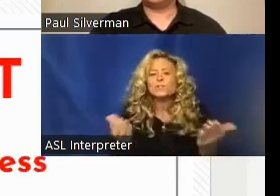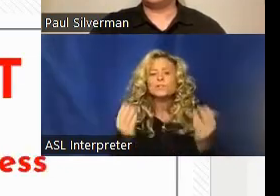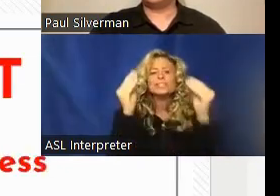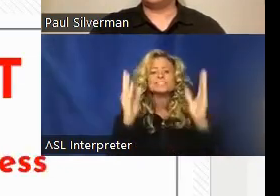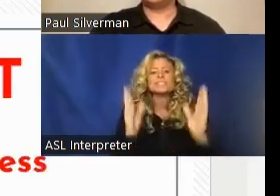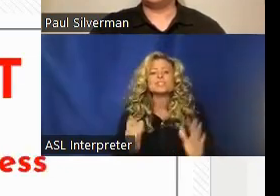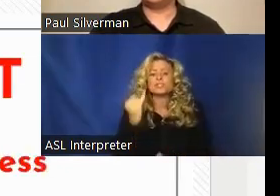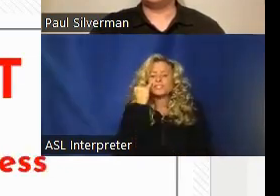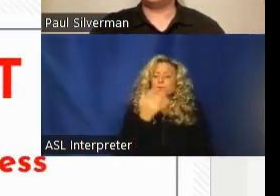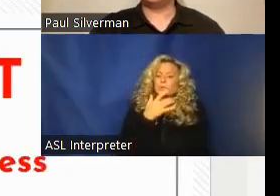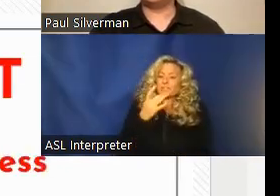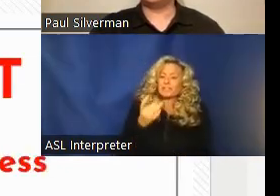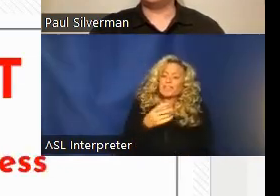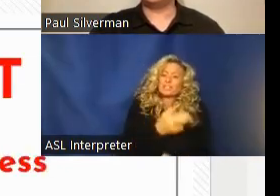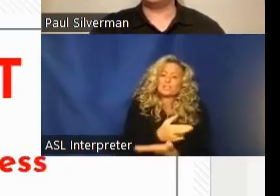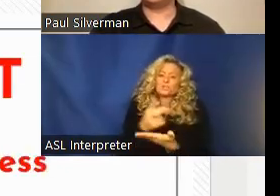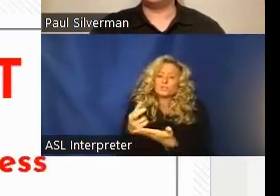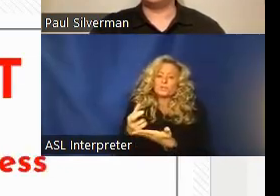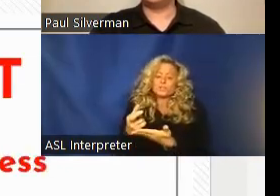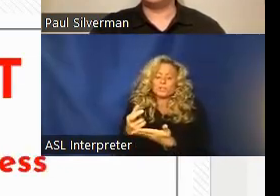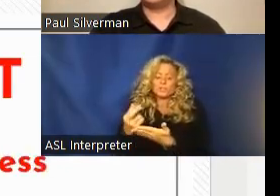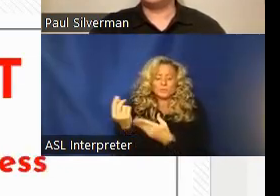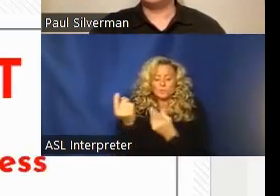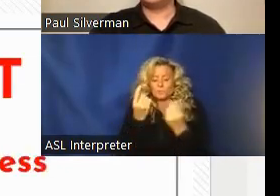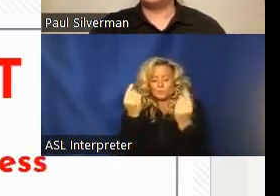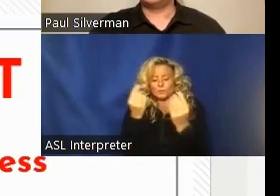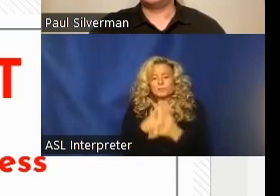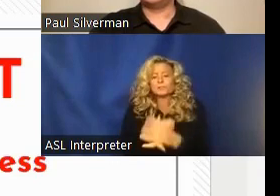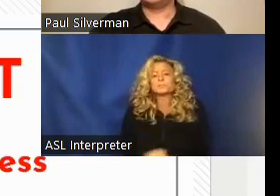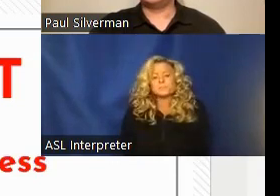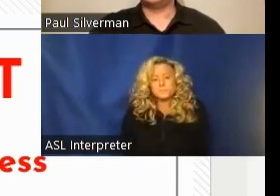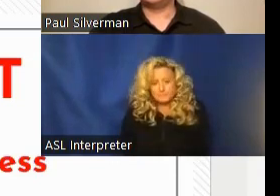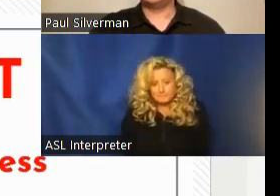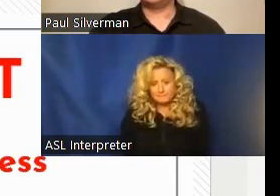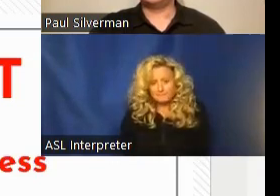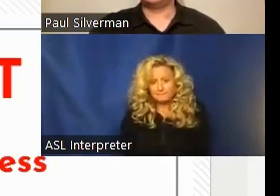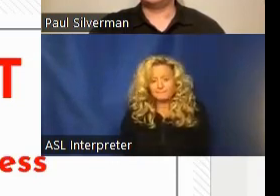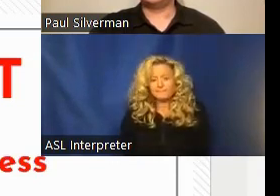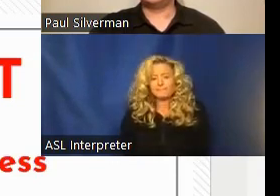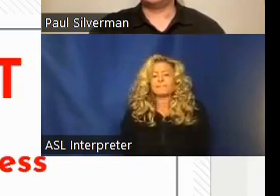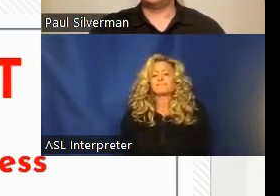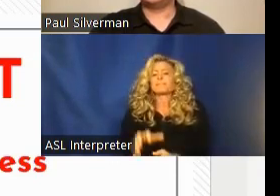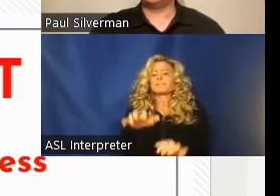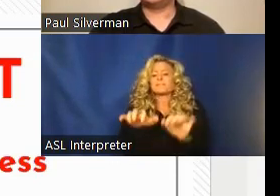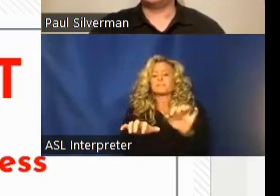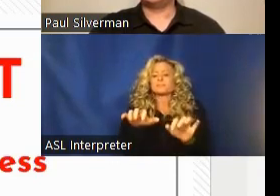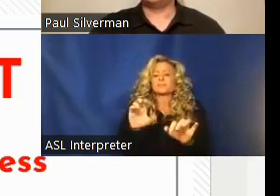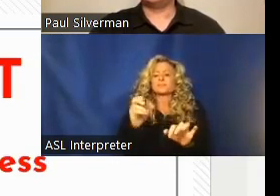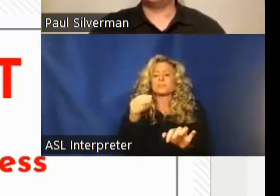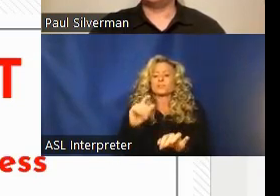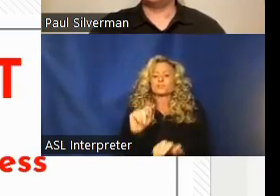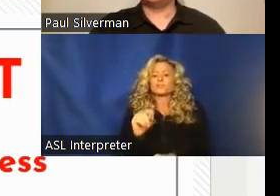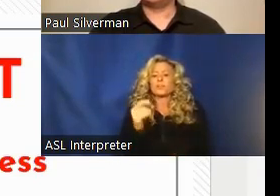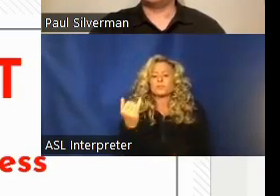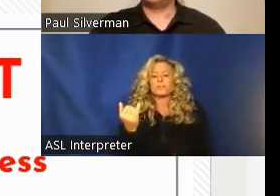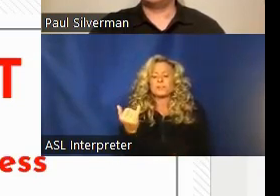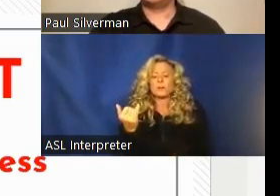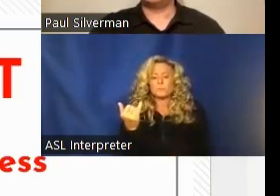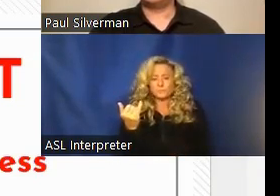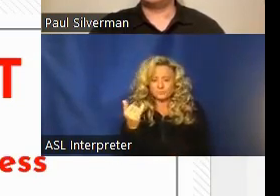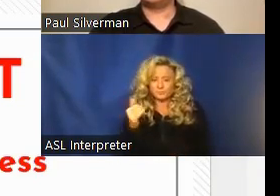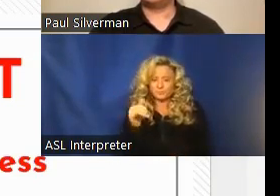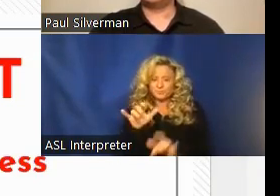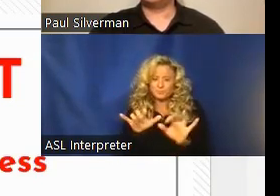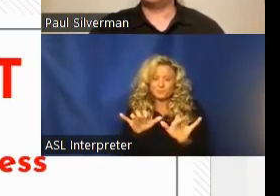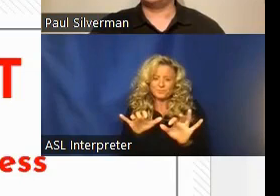if you would like these resources, here's all you have to do. Go to the chat right now, please, and type